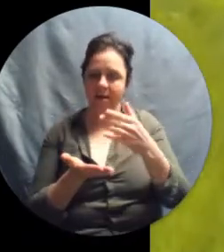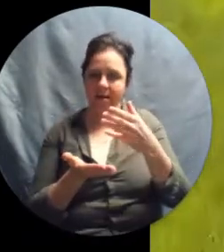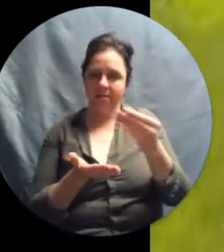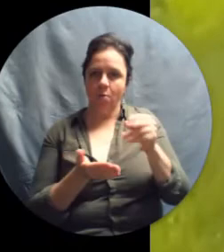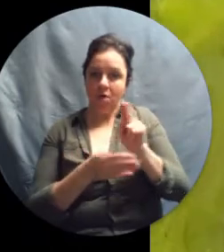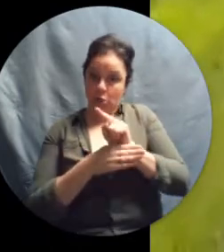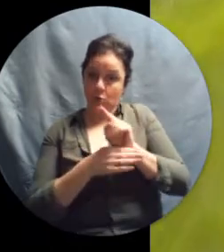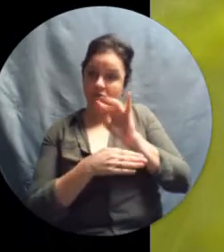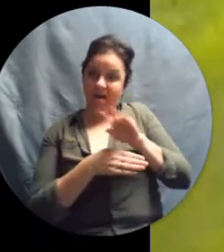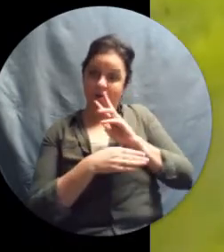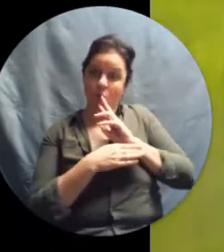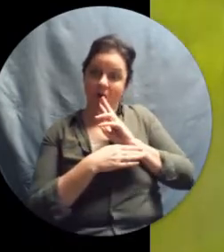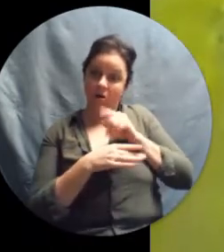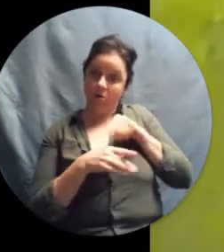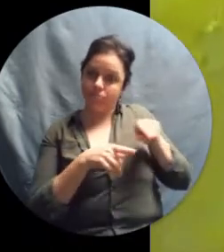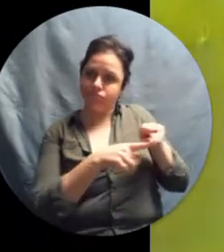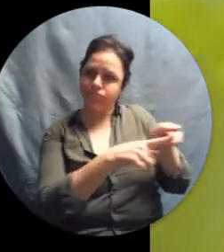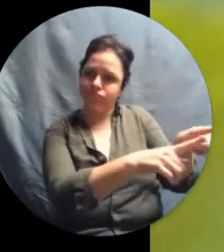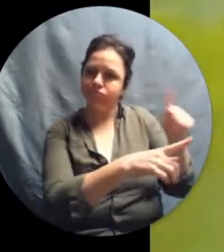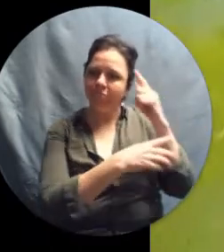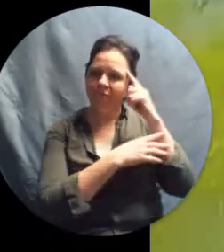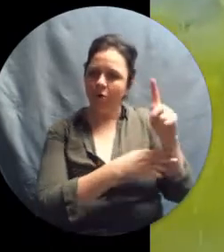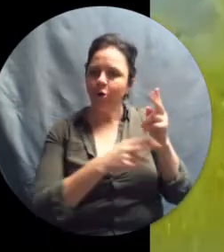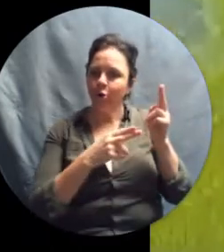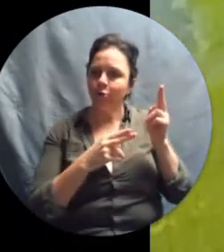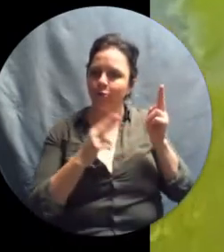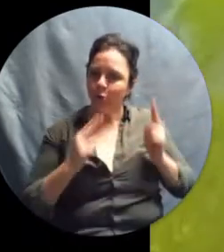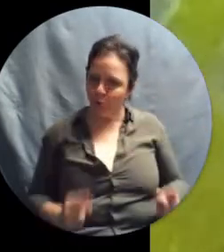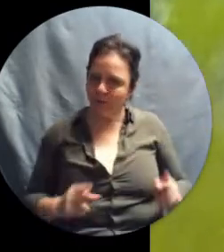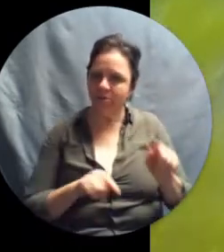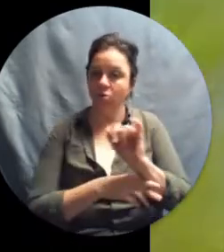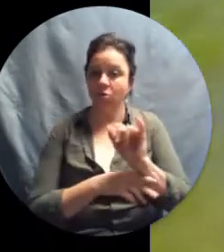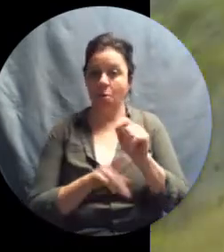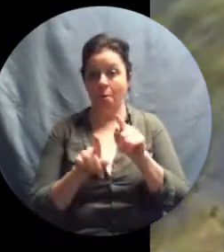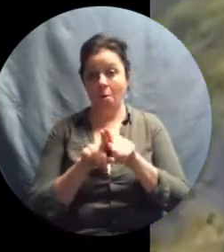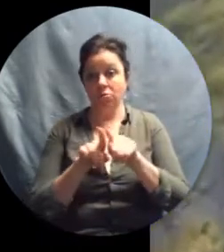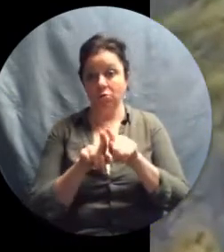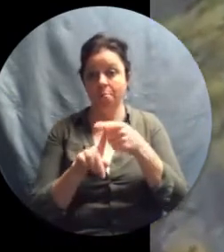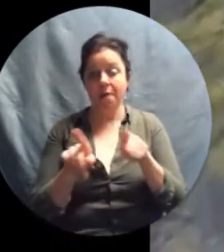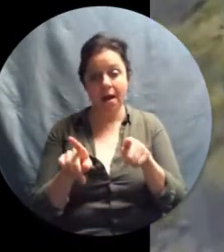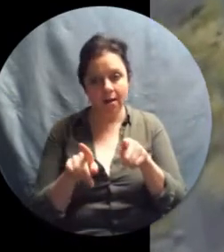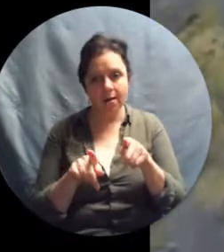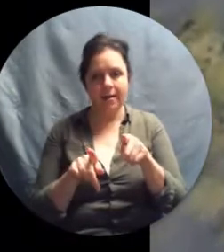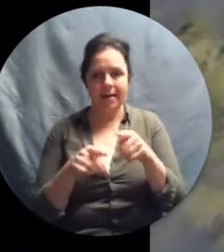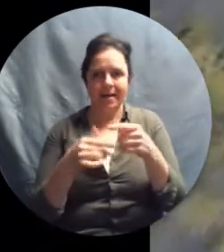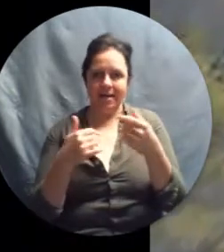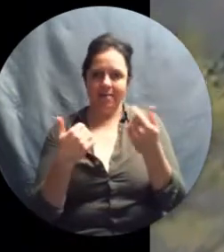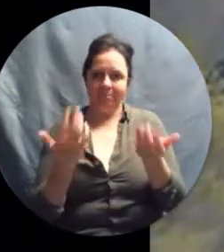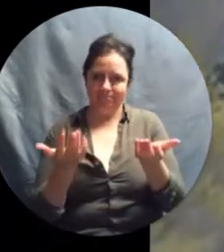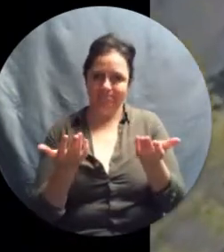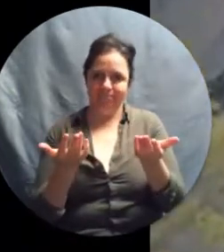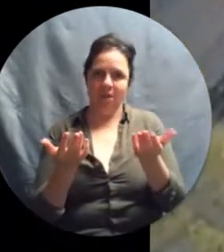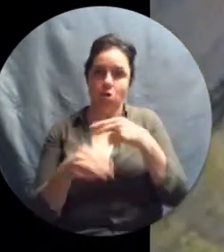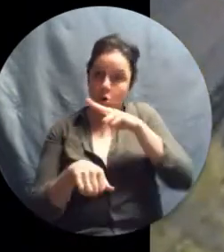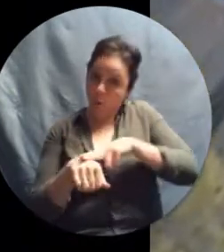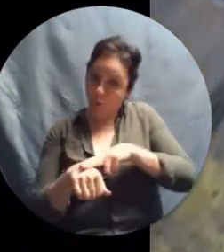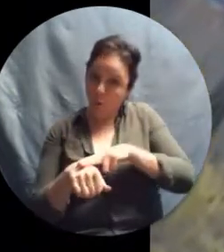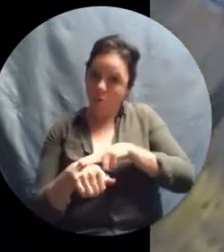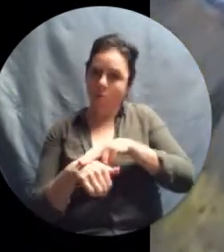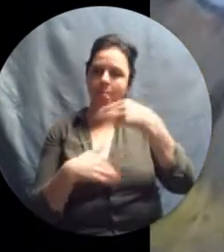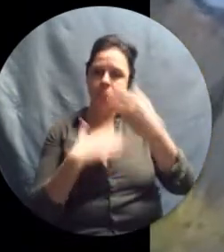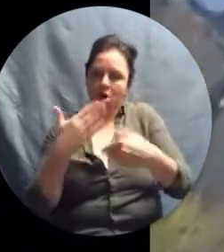re-enter the water supply. But for a while now, it's been a practice to go in, drain out a wetland, and then fill